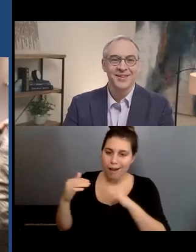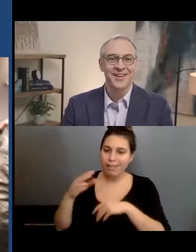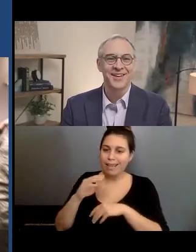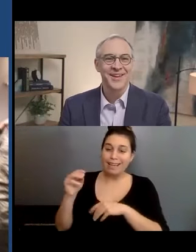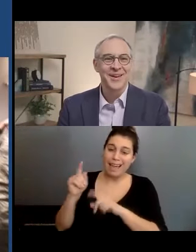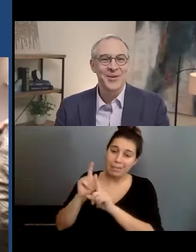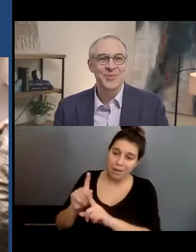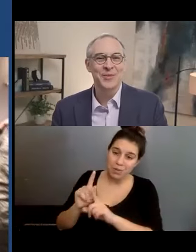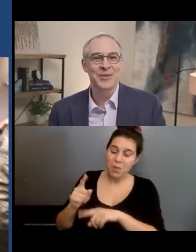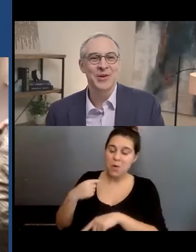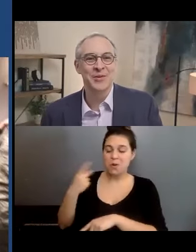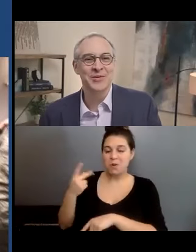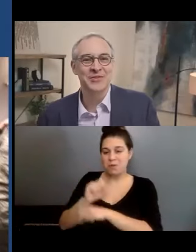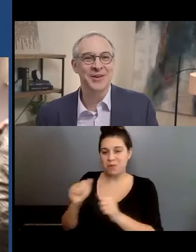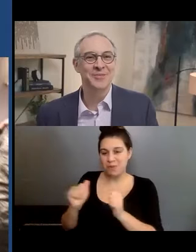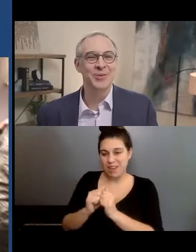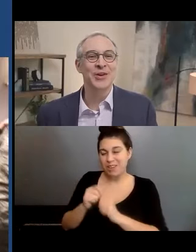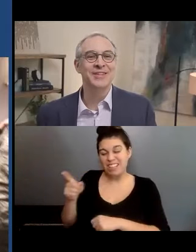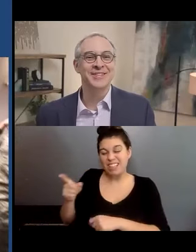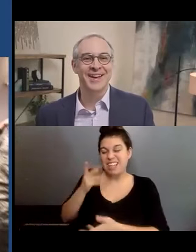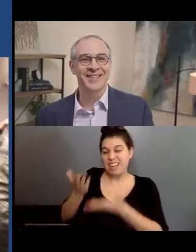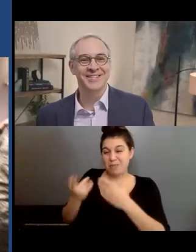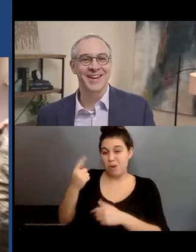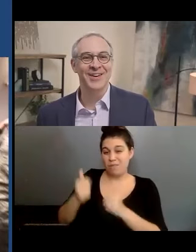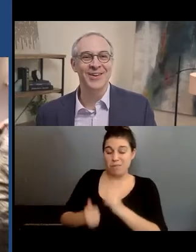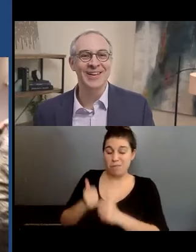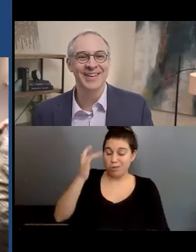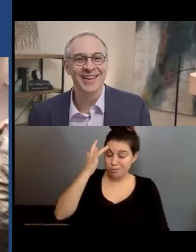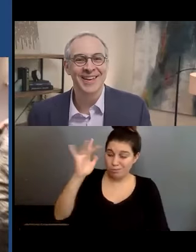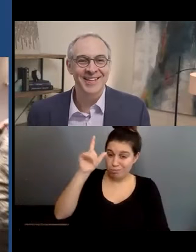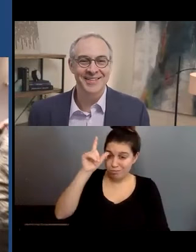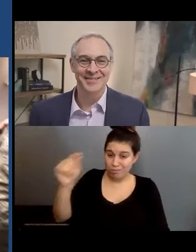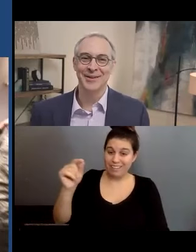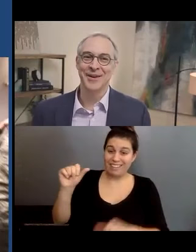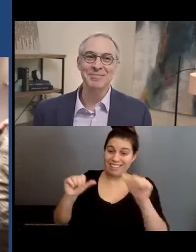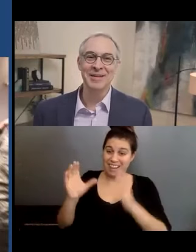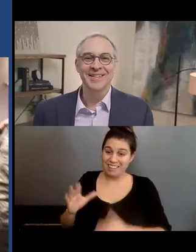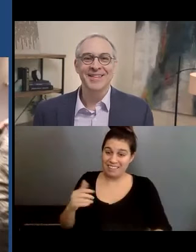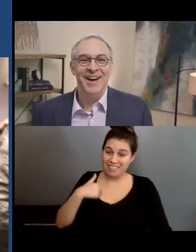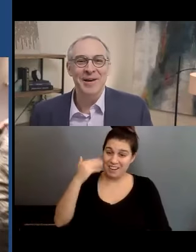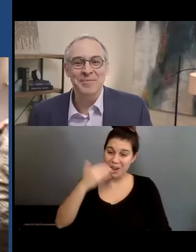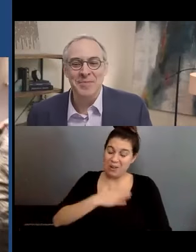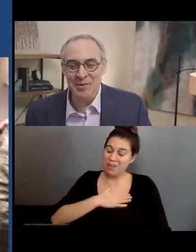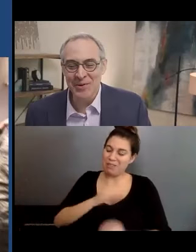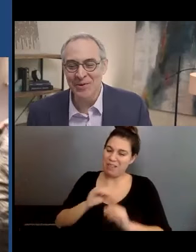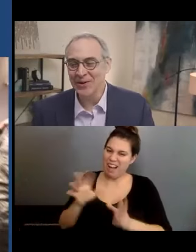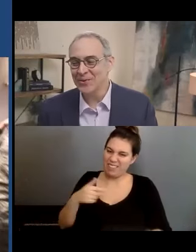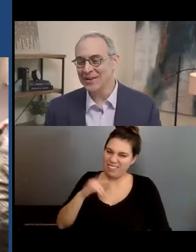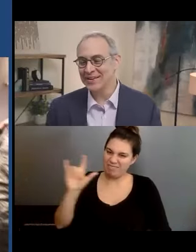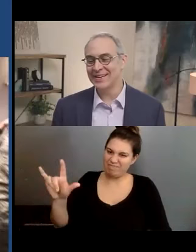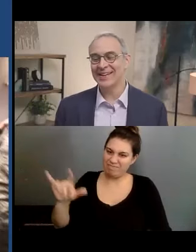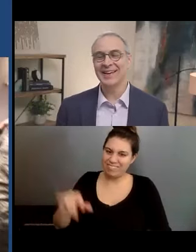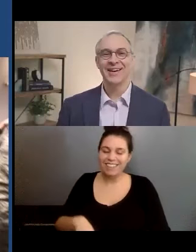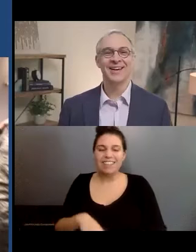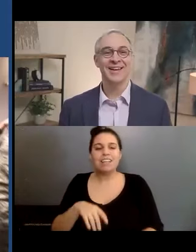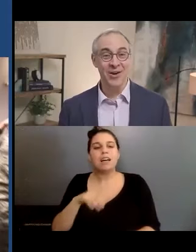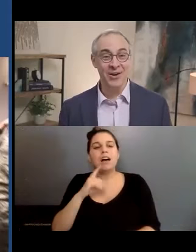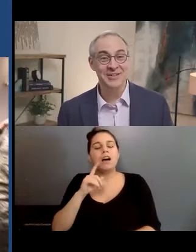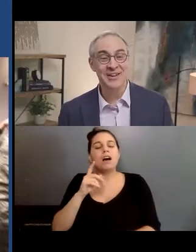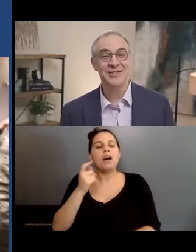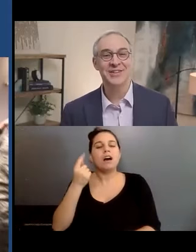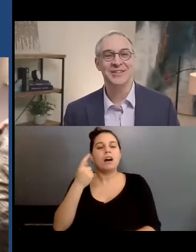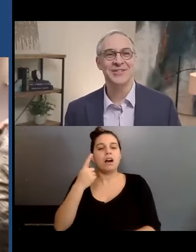and probably one of the most brilliant scientists I know. Love him. But work we did